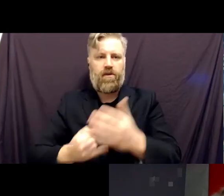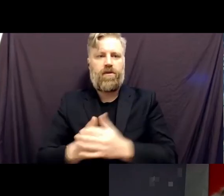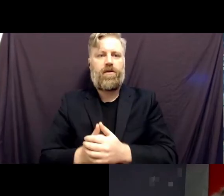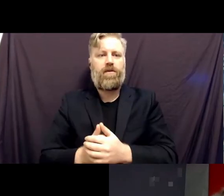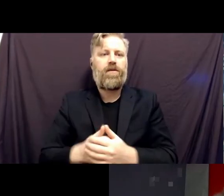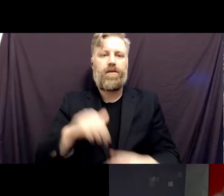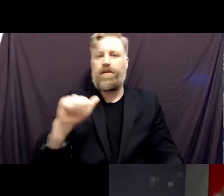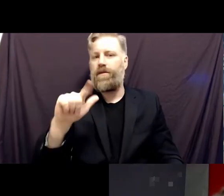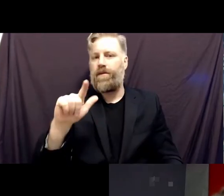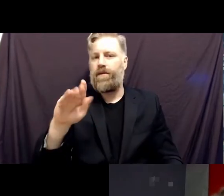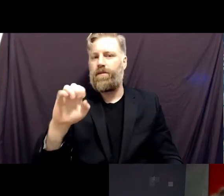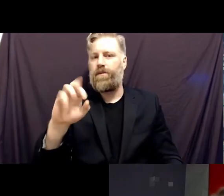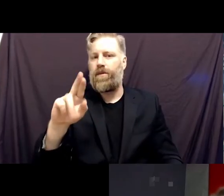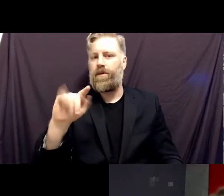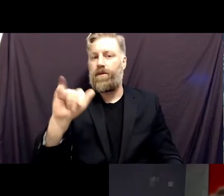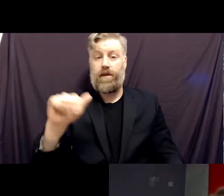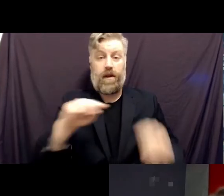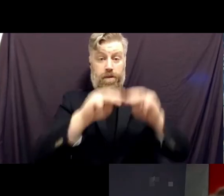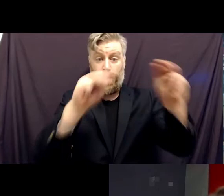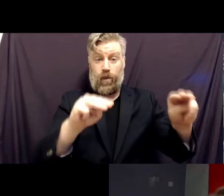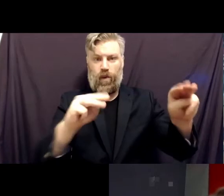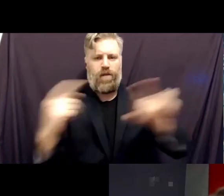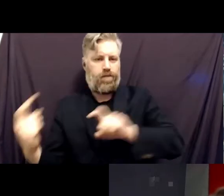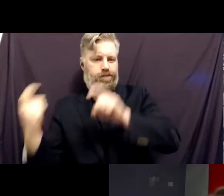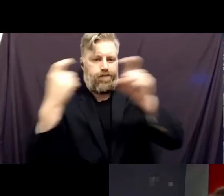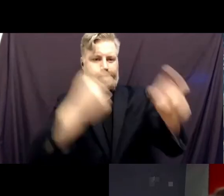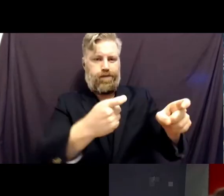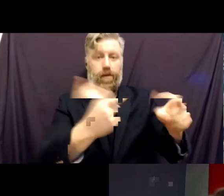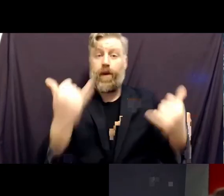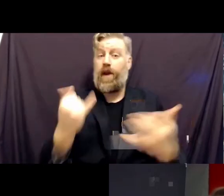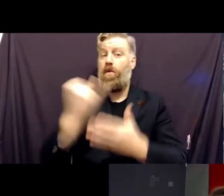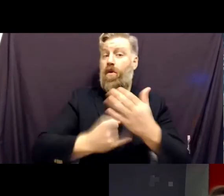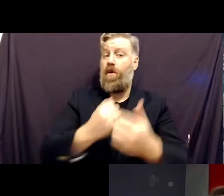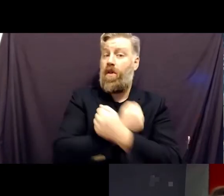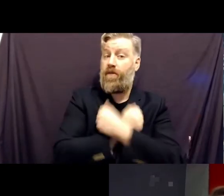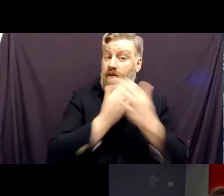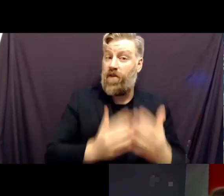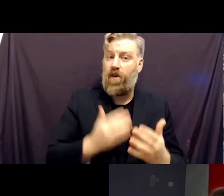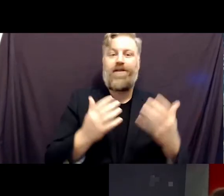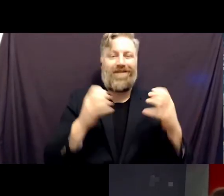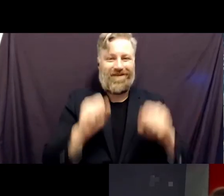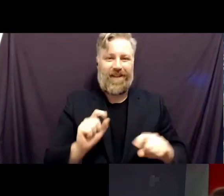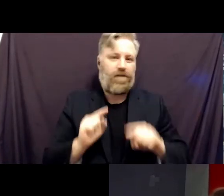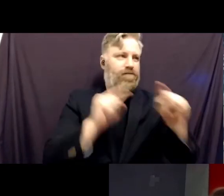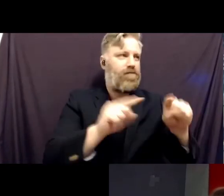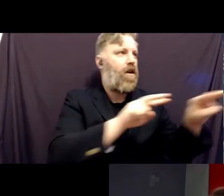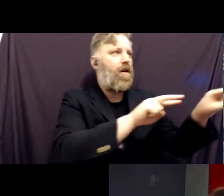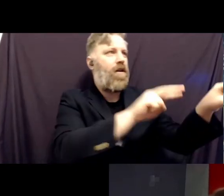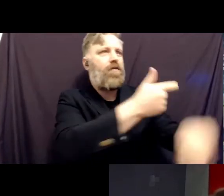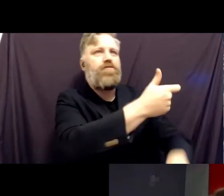Albertina Museum, where art lovers now can enjoy our art